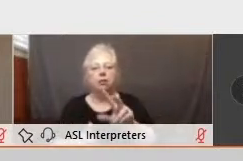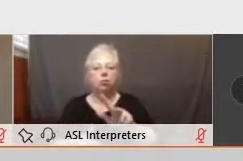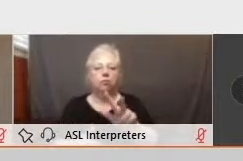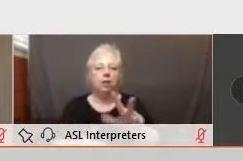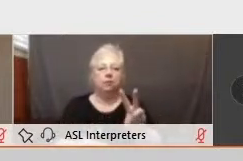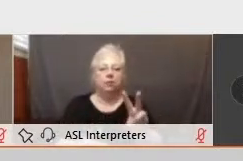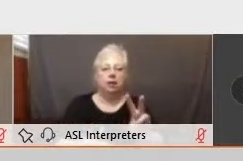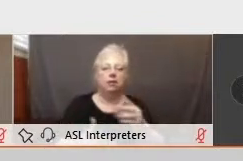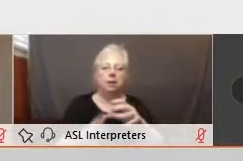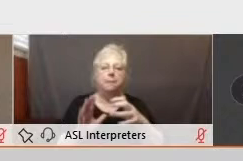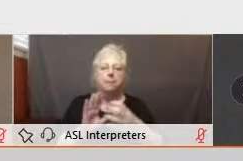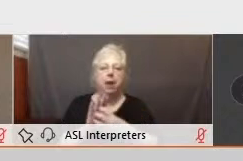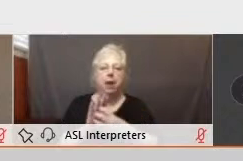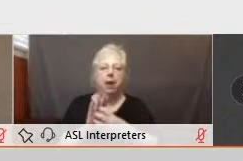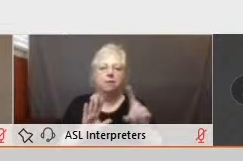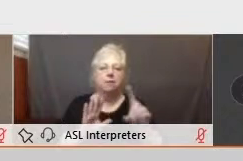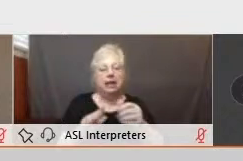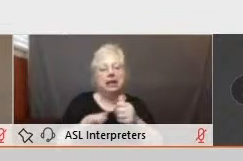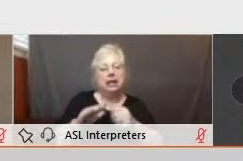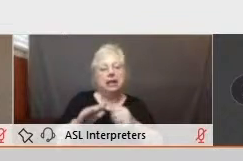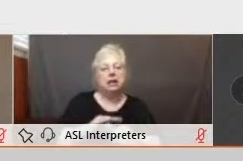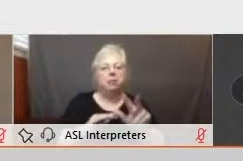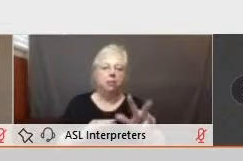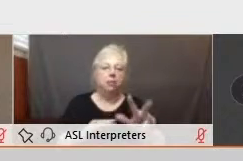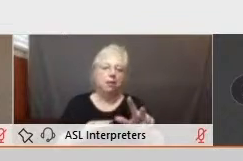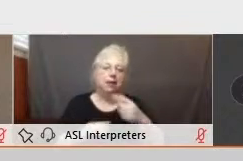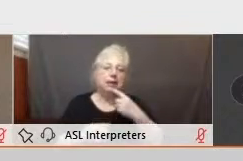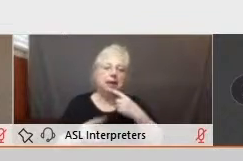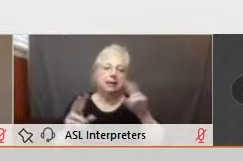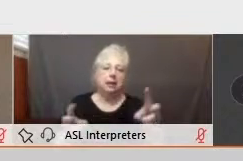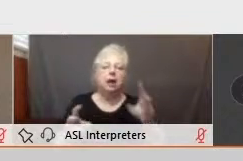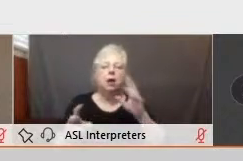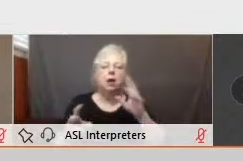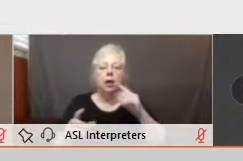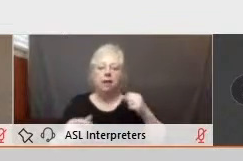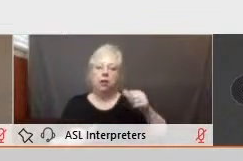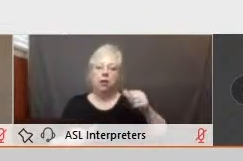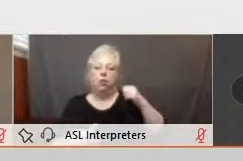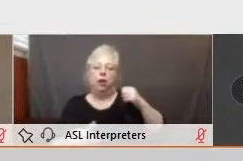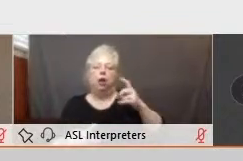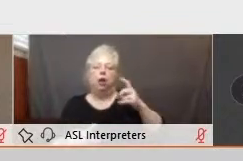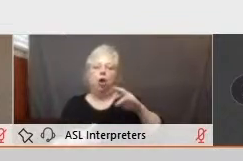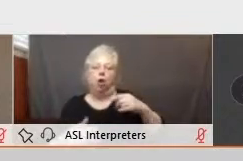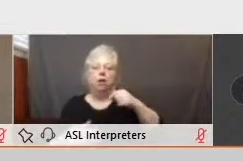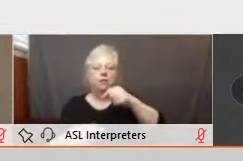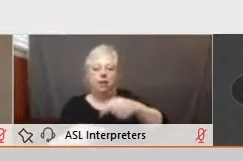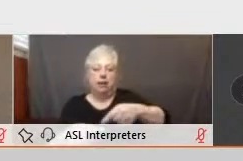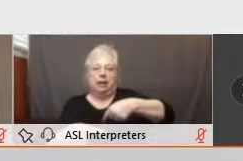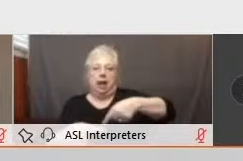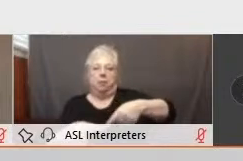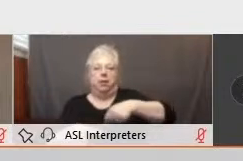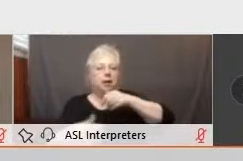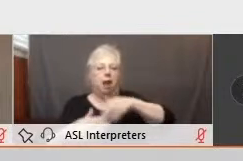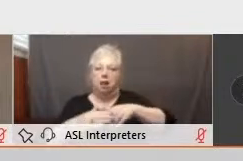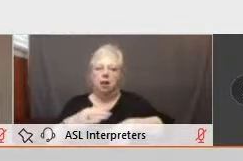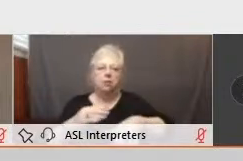36256, paragraph D, sub 3 states, there shall be a rear yard having a depth of not less than 25